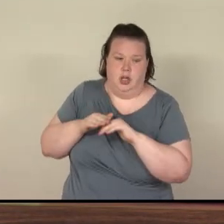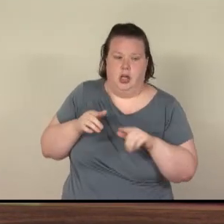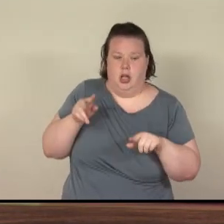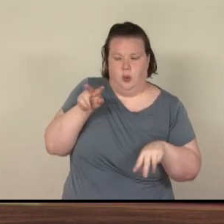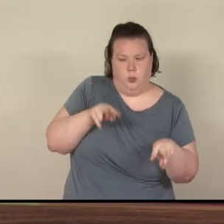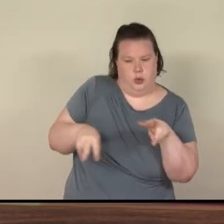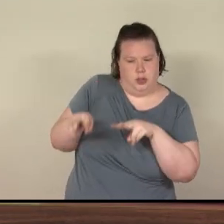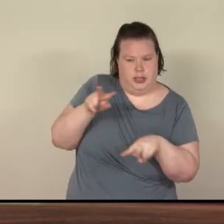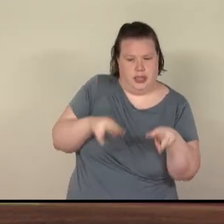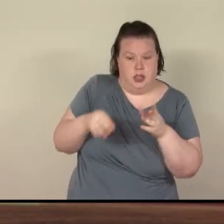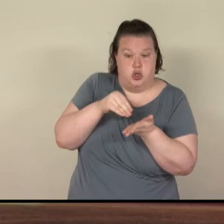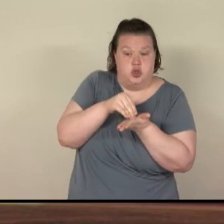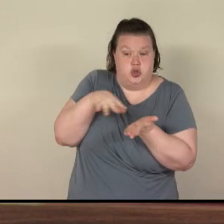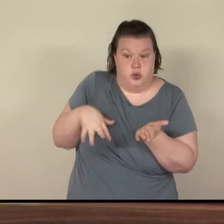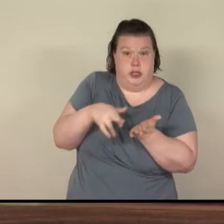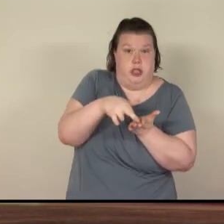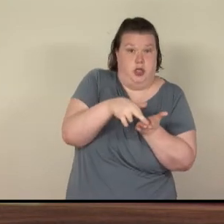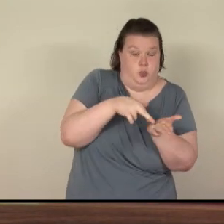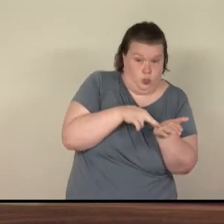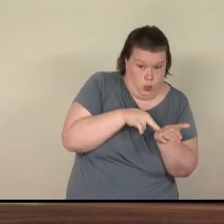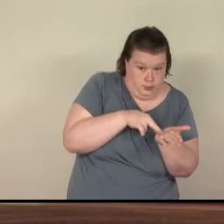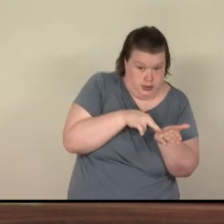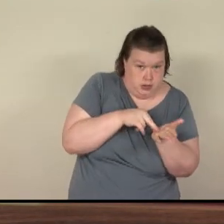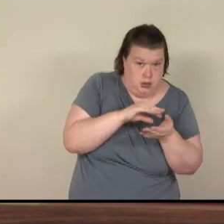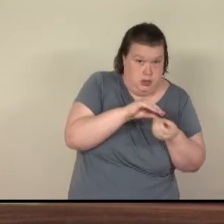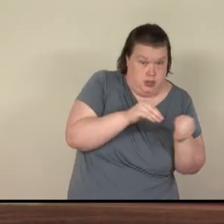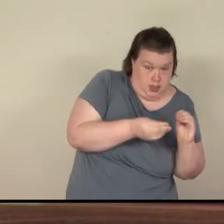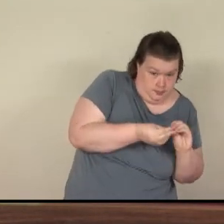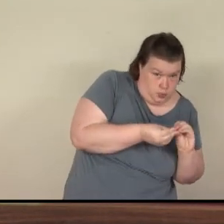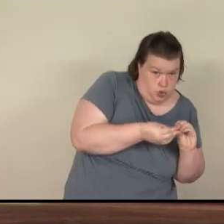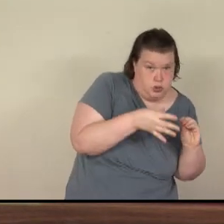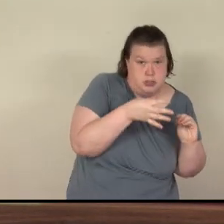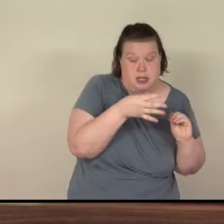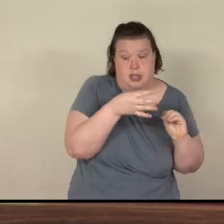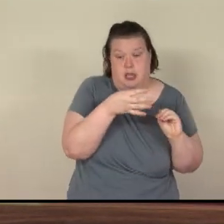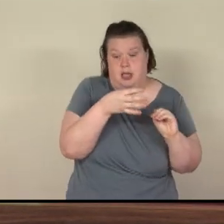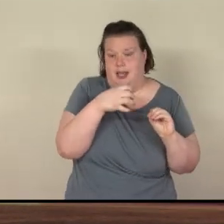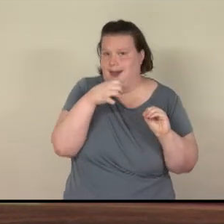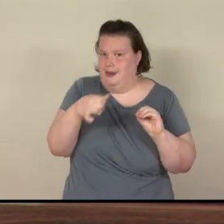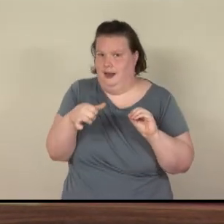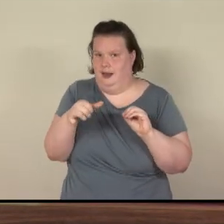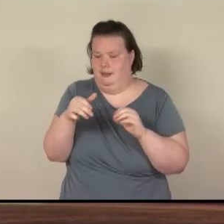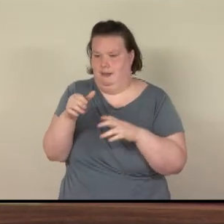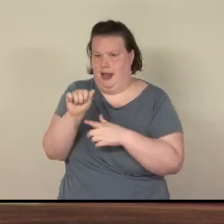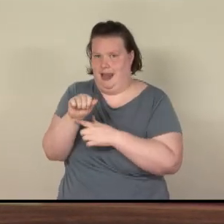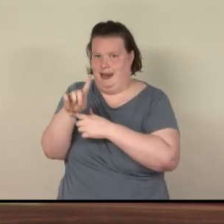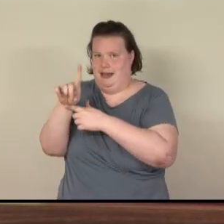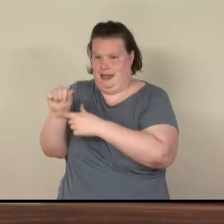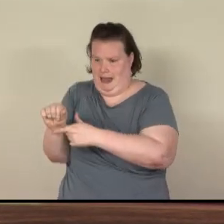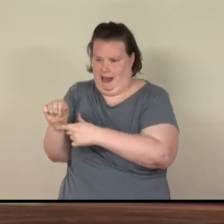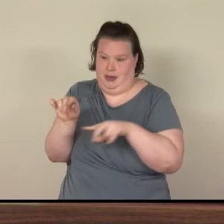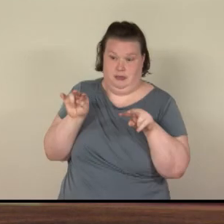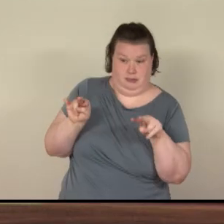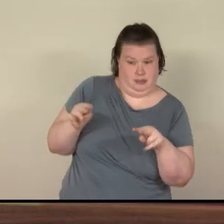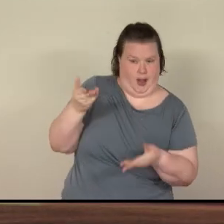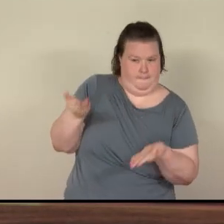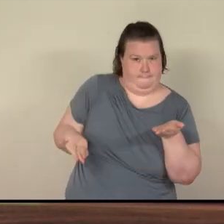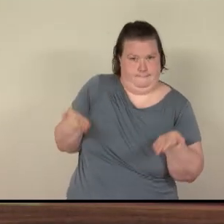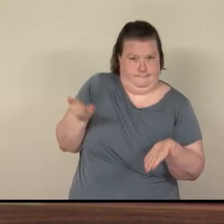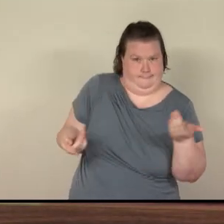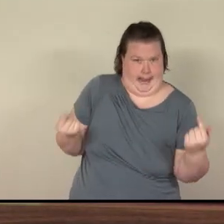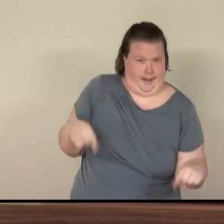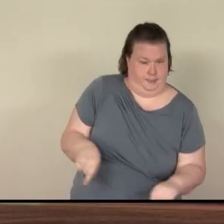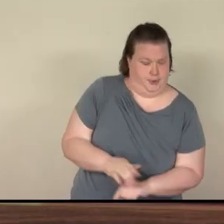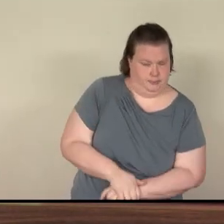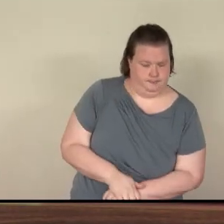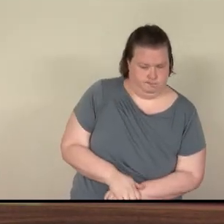enrollment numbers rather than on average daily attendance for some of the weights, and that could be an important bill for